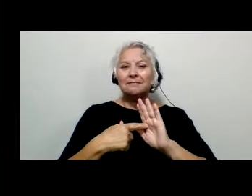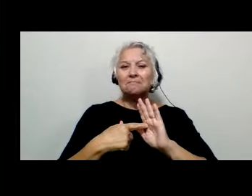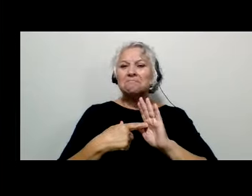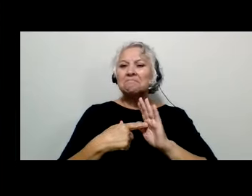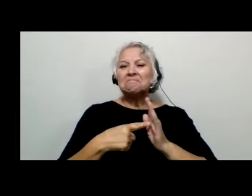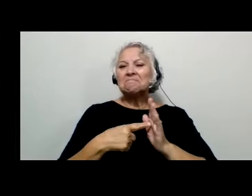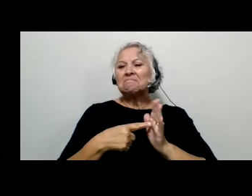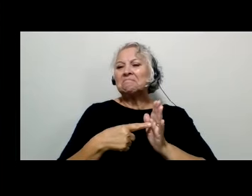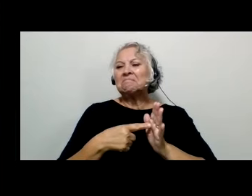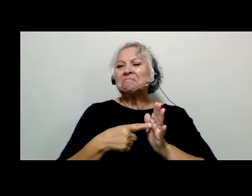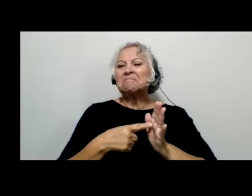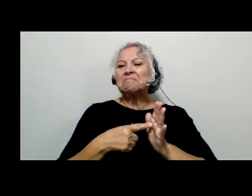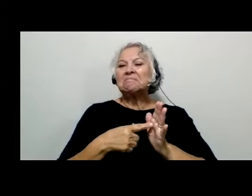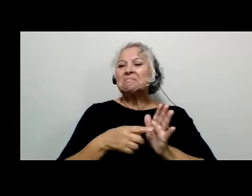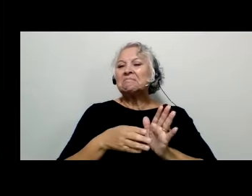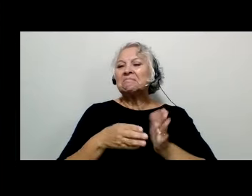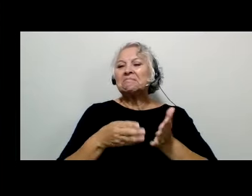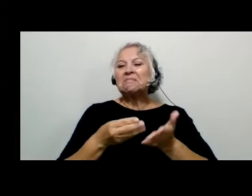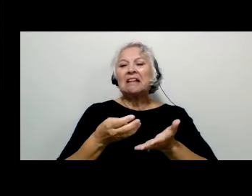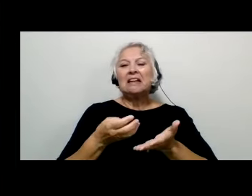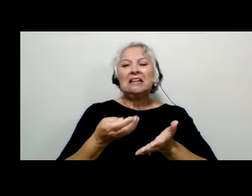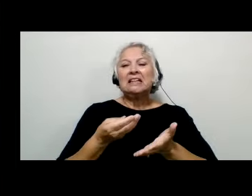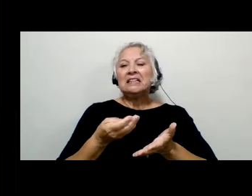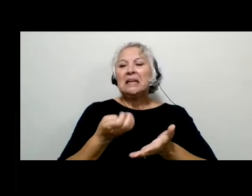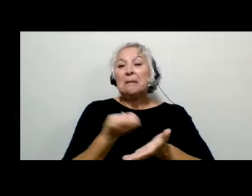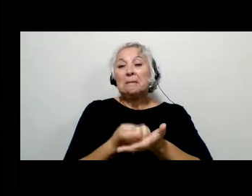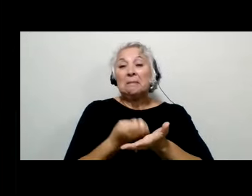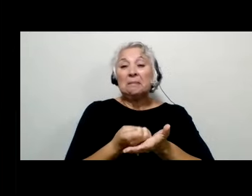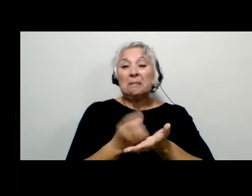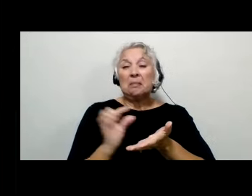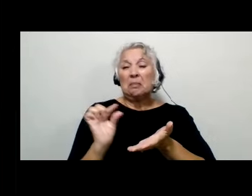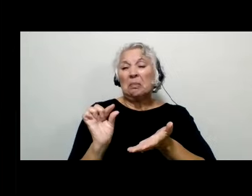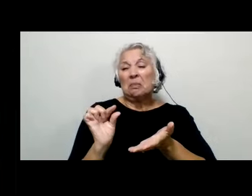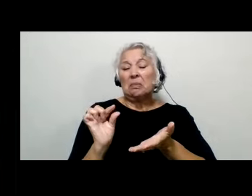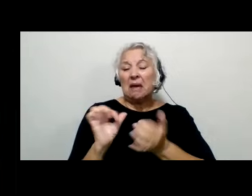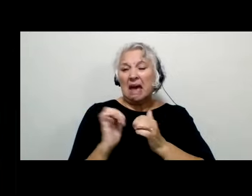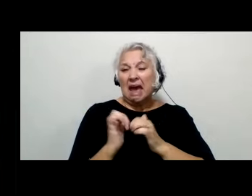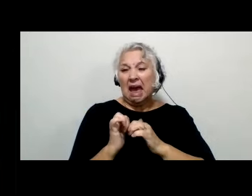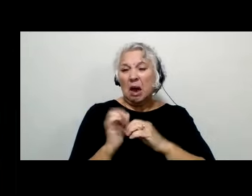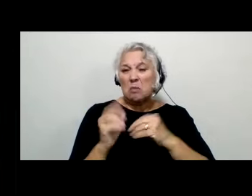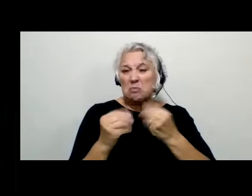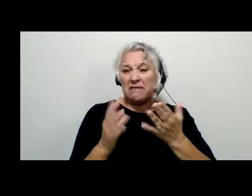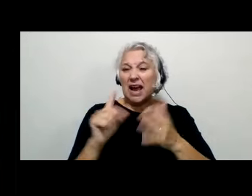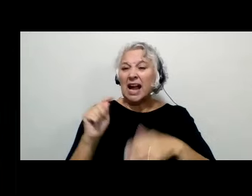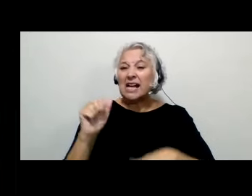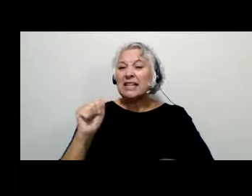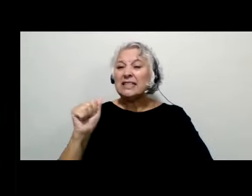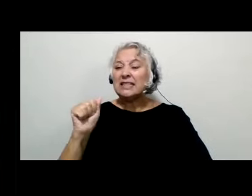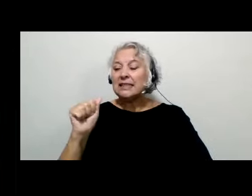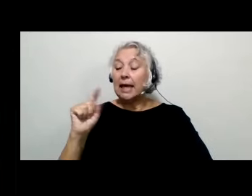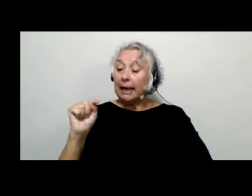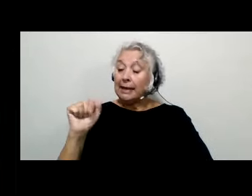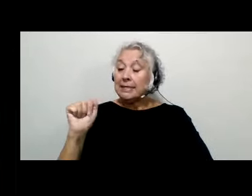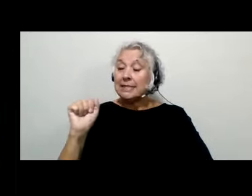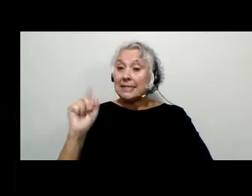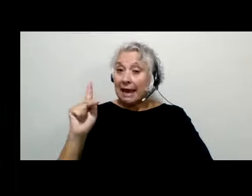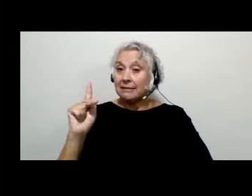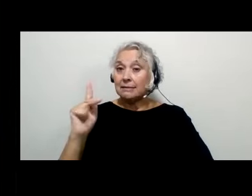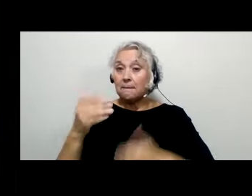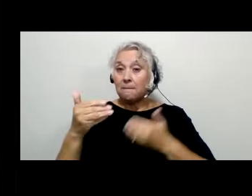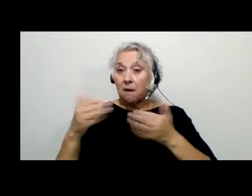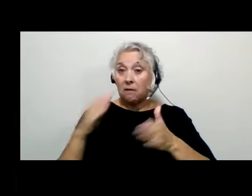economically minded ways of providing task boxes. So all of the task boxes that